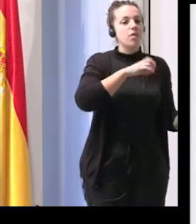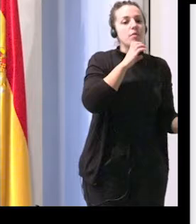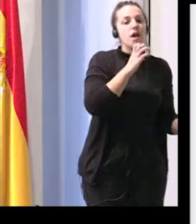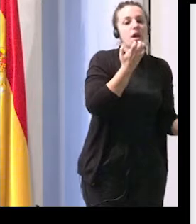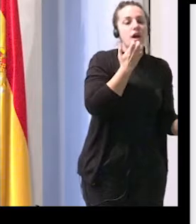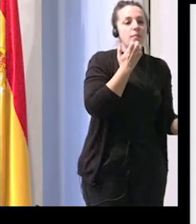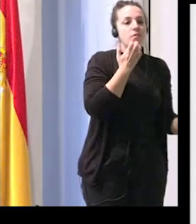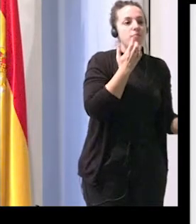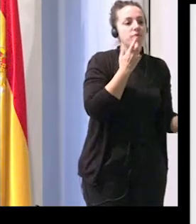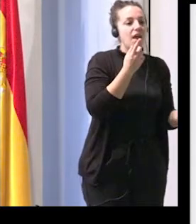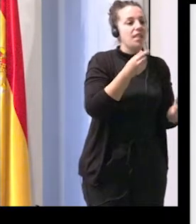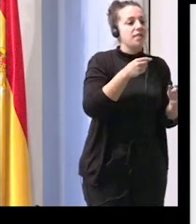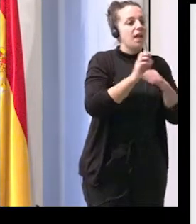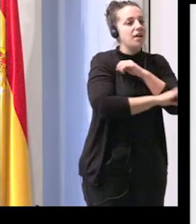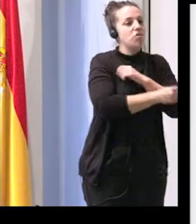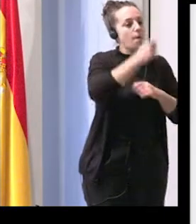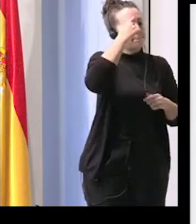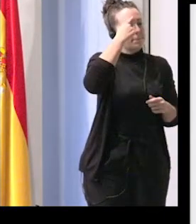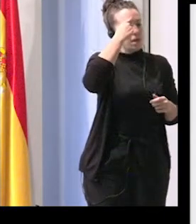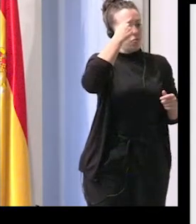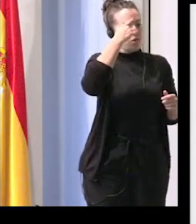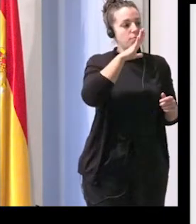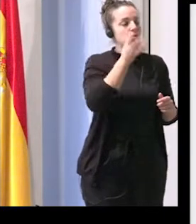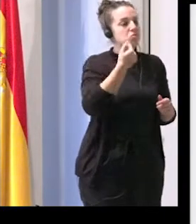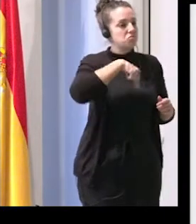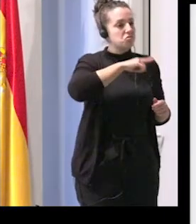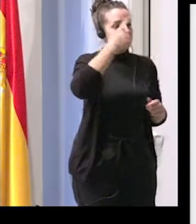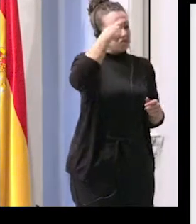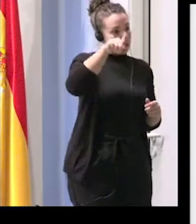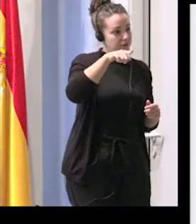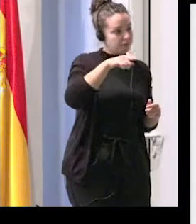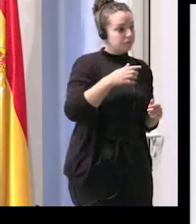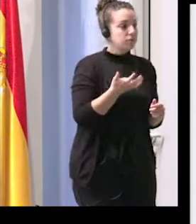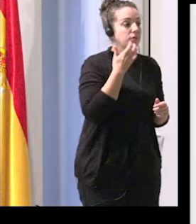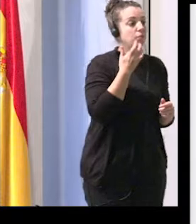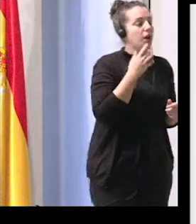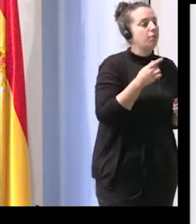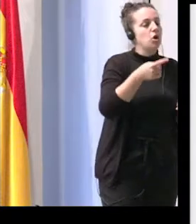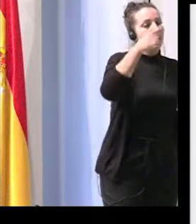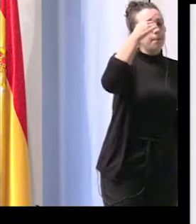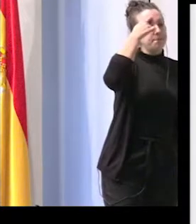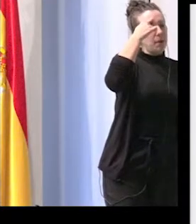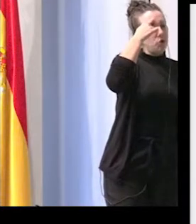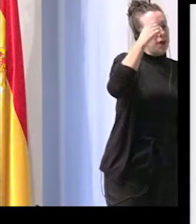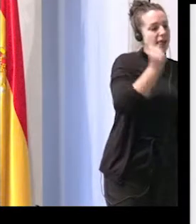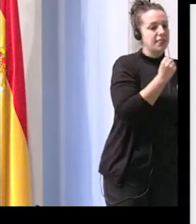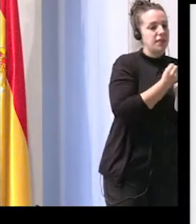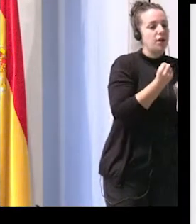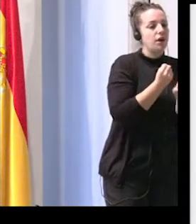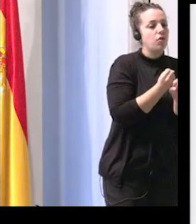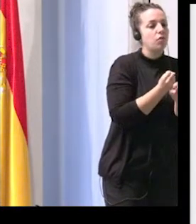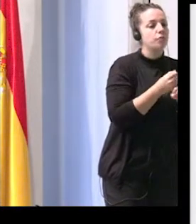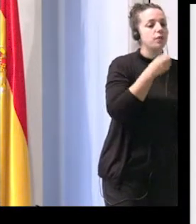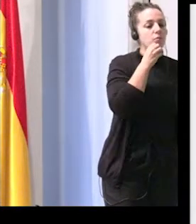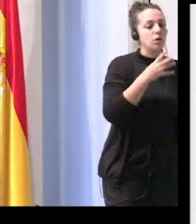you. So we knew that working memory was being challenged in children with hearing loss who use